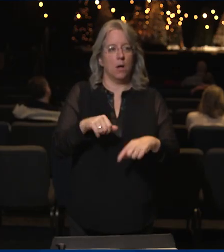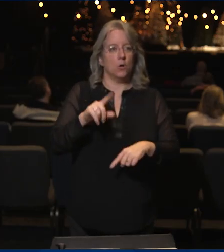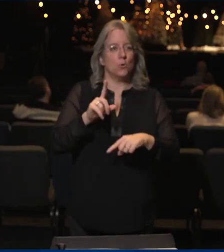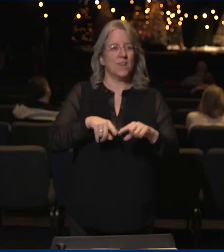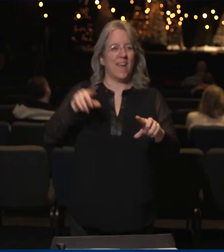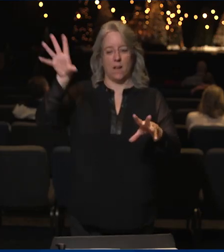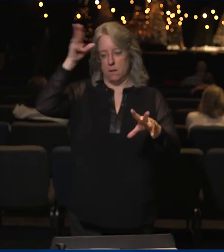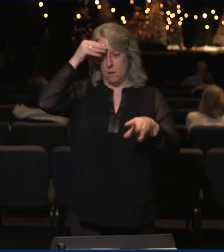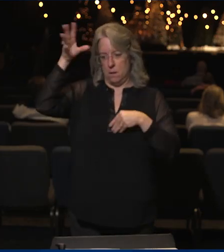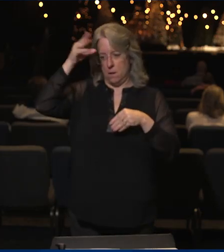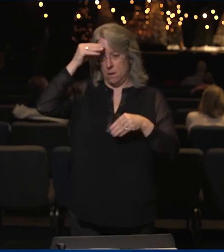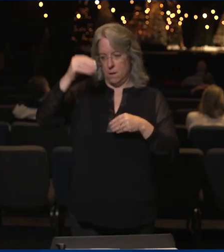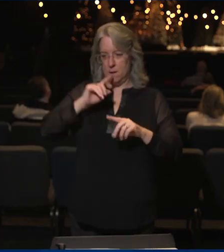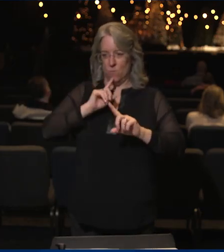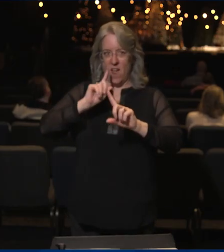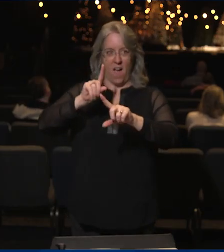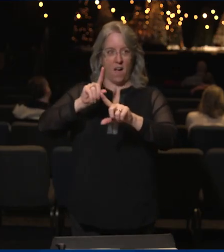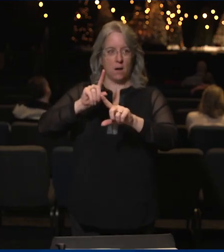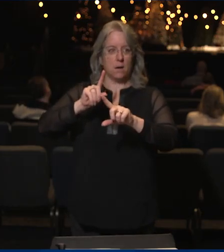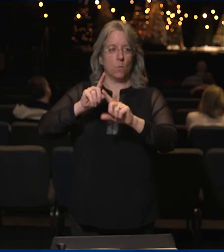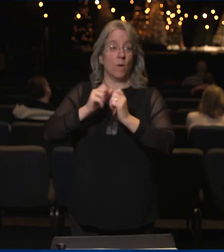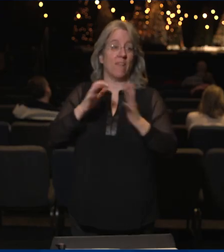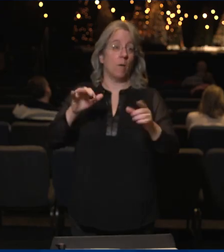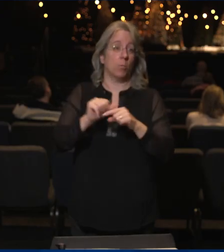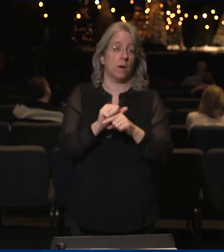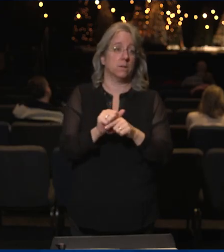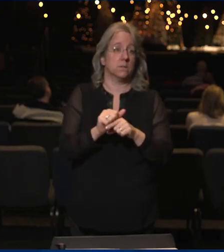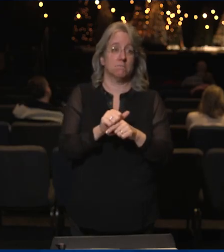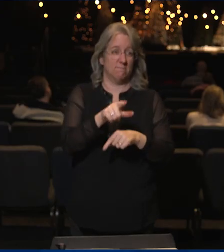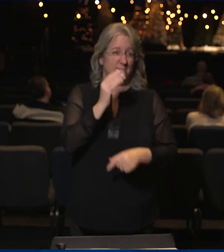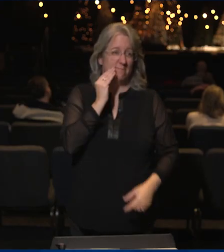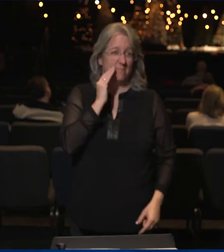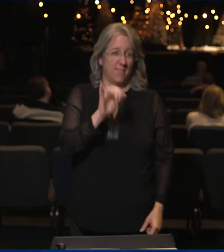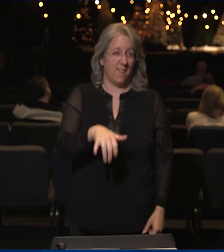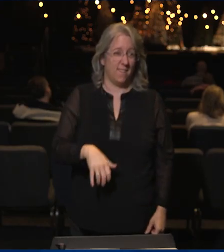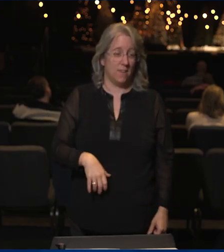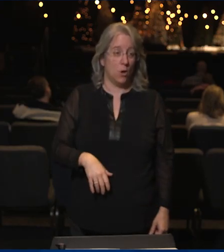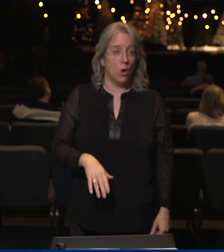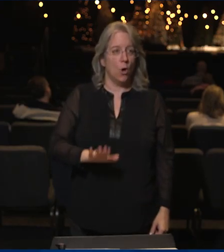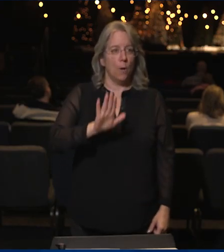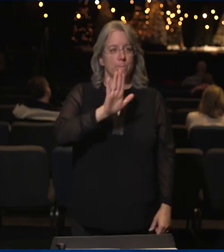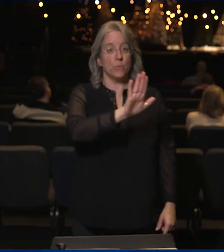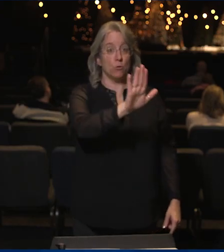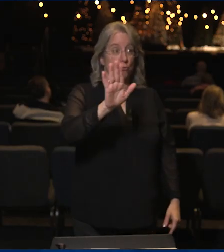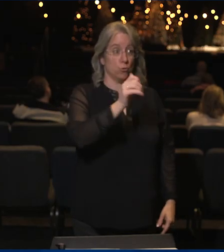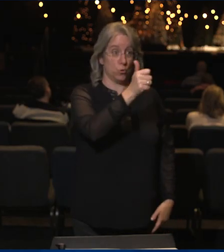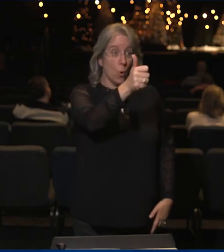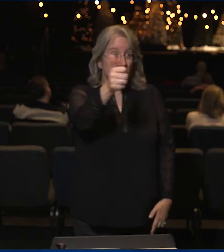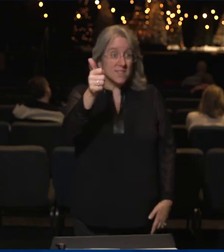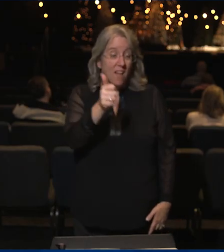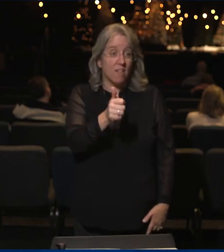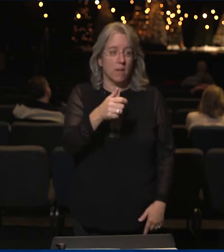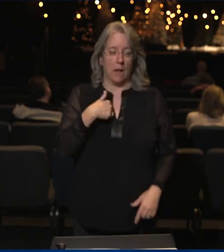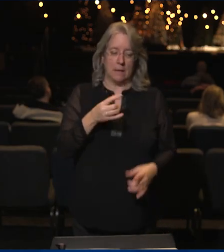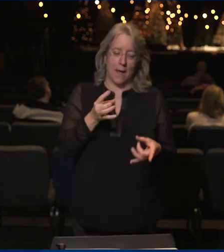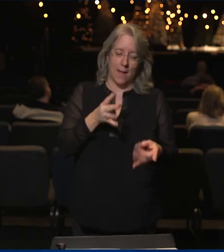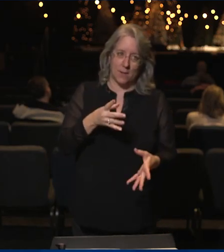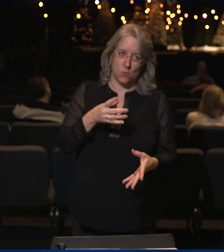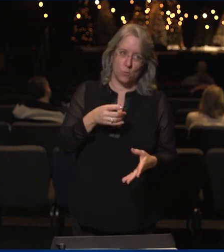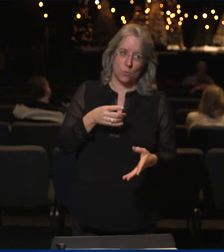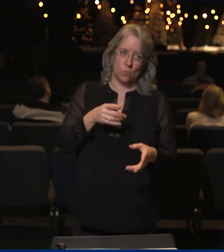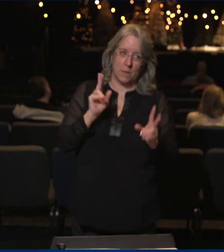it's hard. Do you know this to be true? Your aspirational self, and I hate to tell you